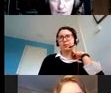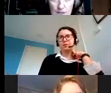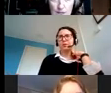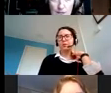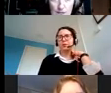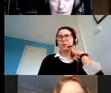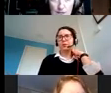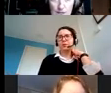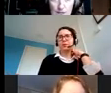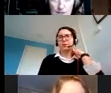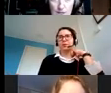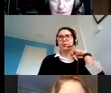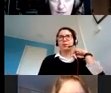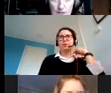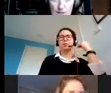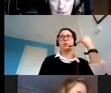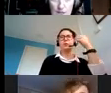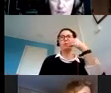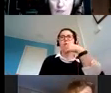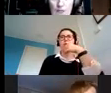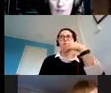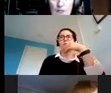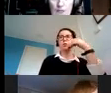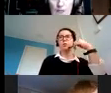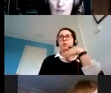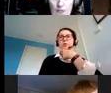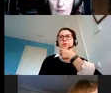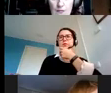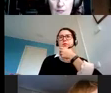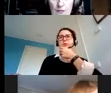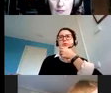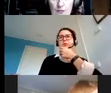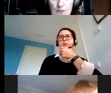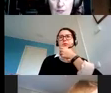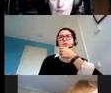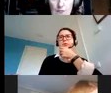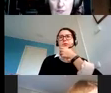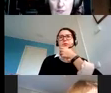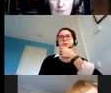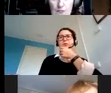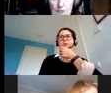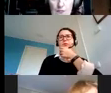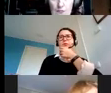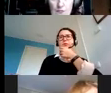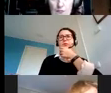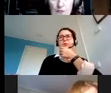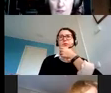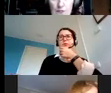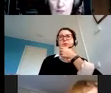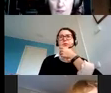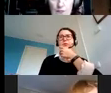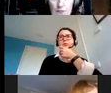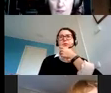draw some conclusion. Where are we now in the path towards business and human rights in Italy? Well, I think